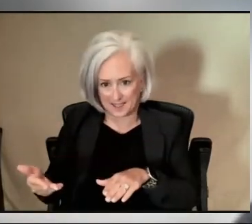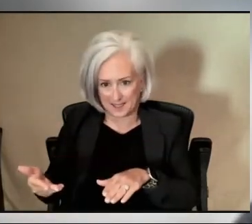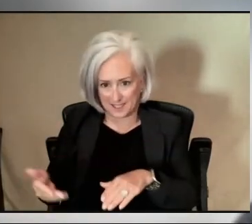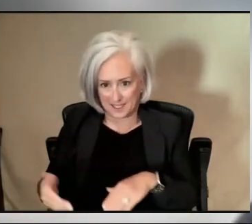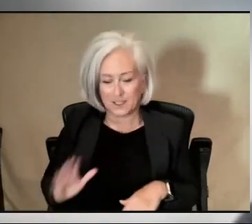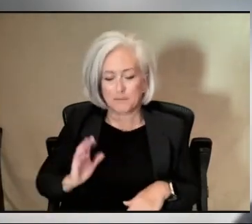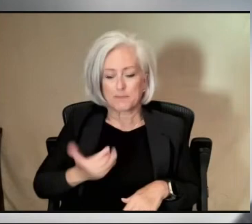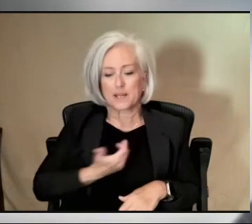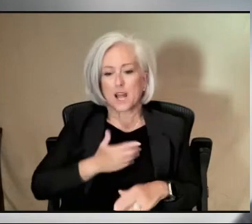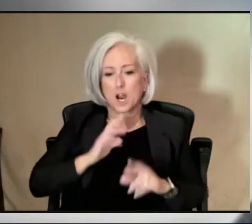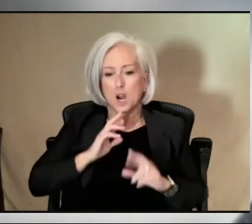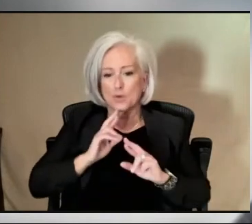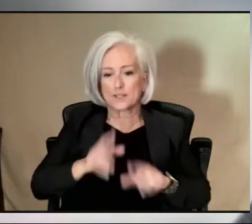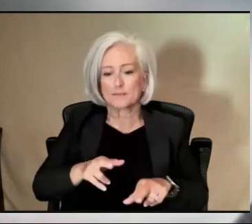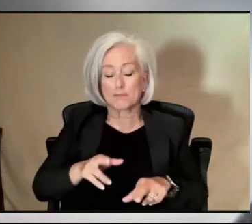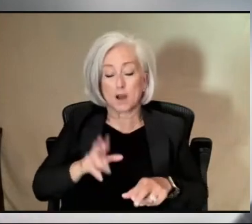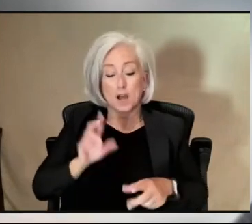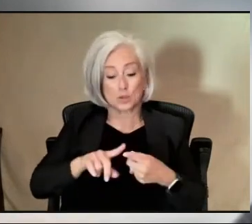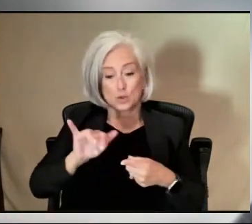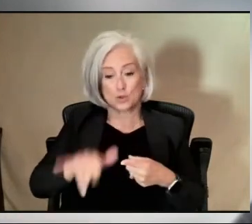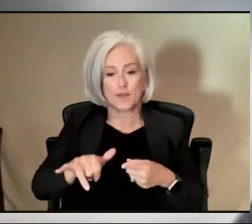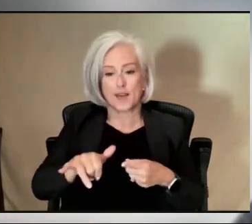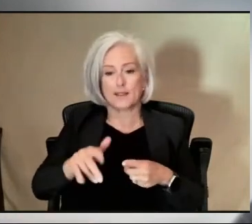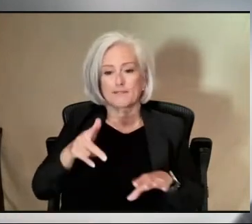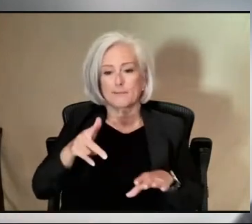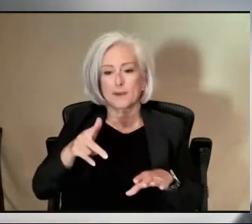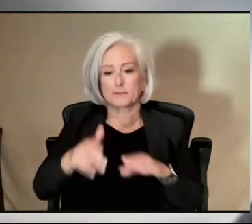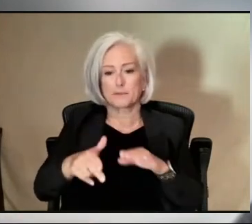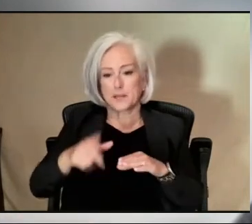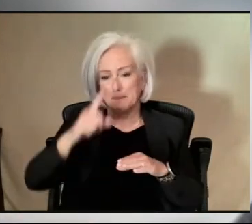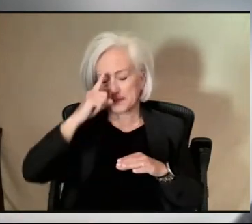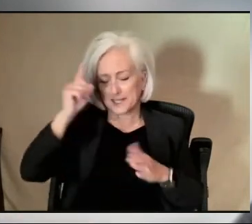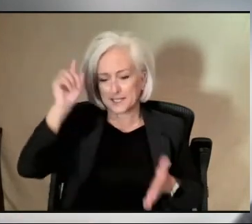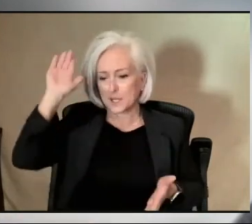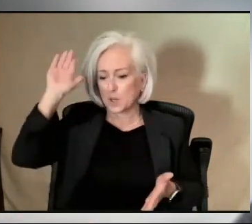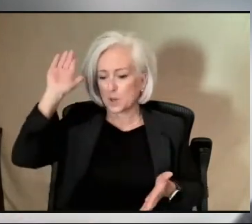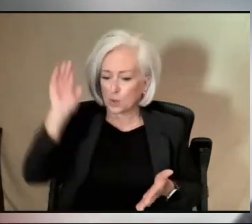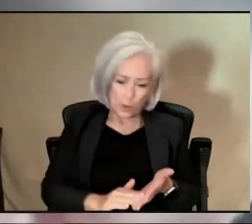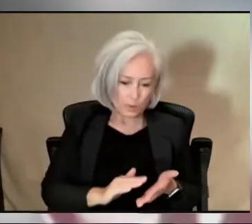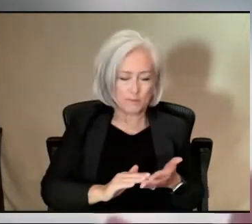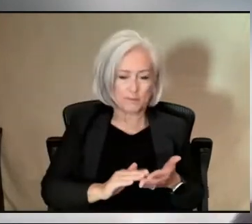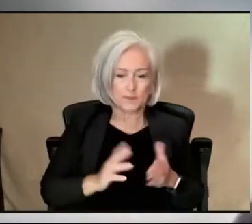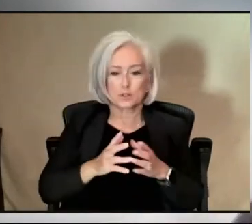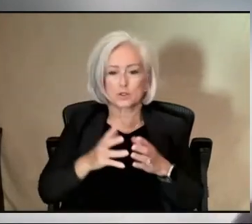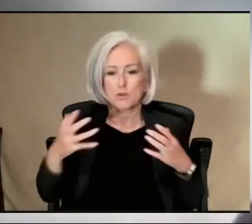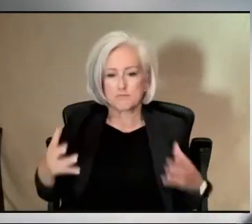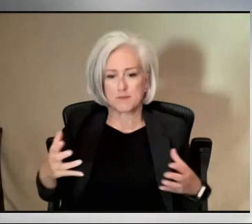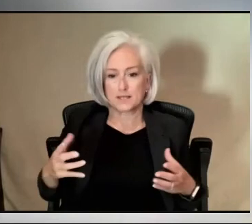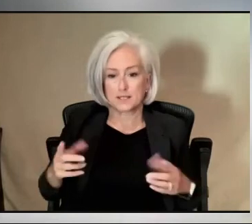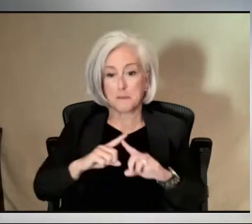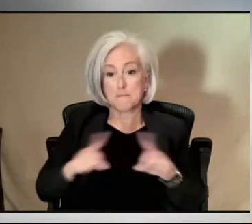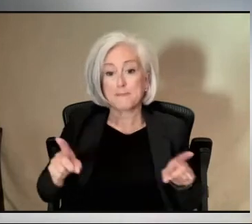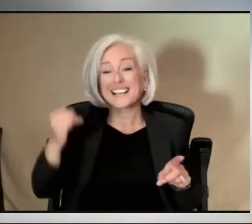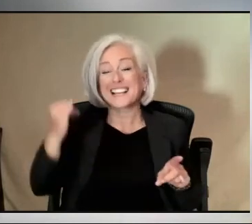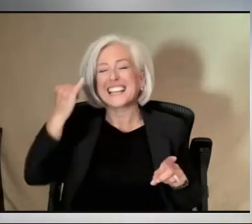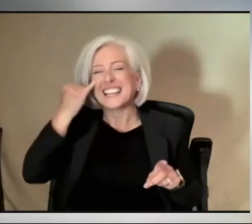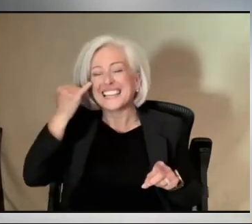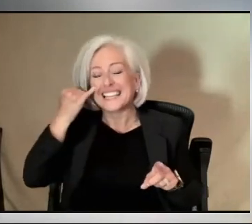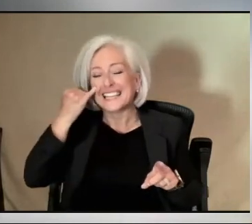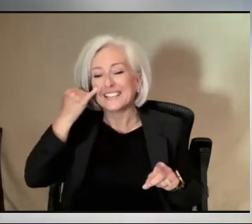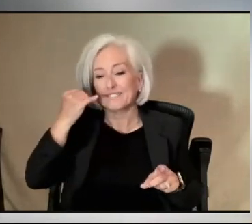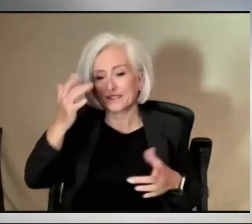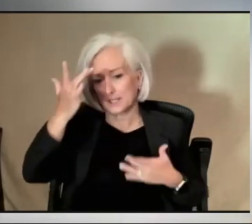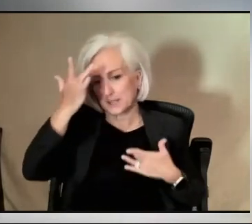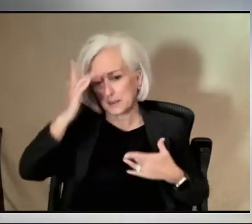been blunted because it has dropped so much from what it is. But if the pandemic were just starting